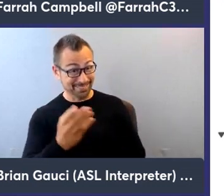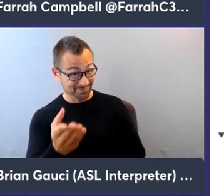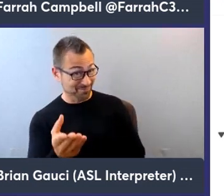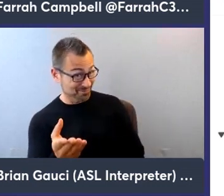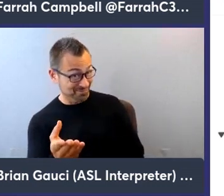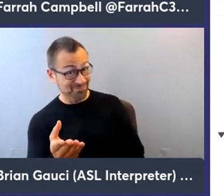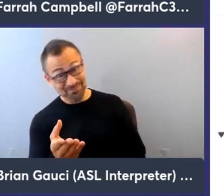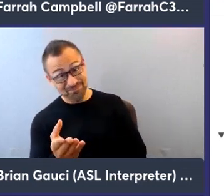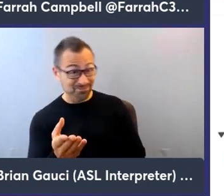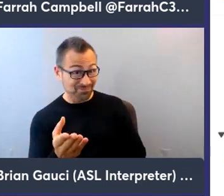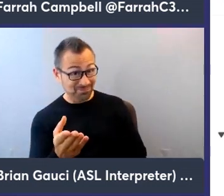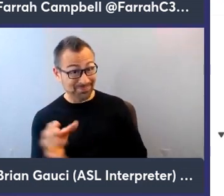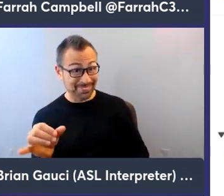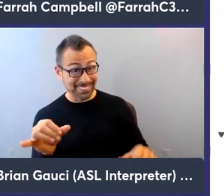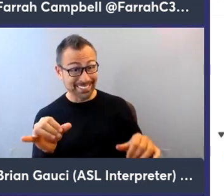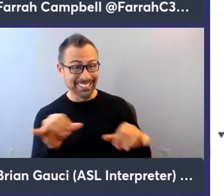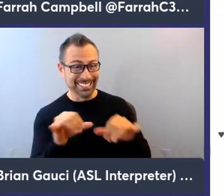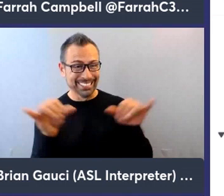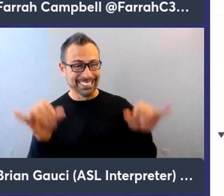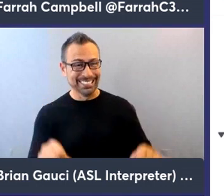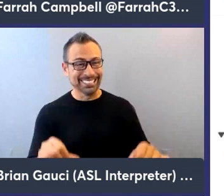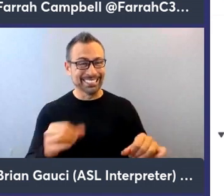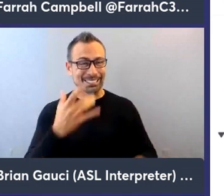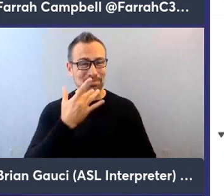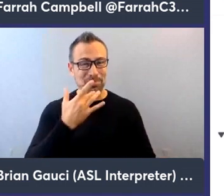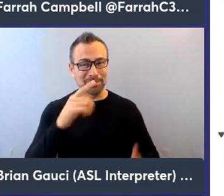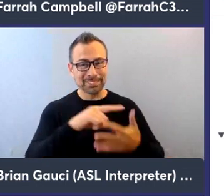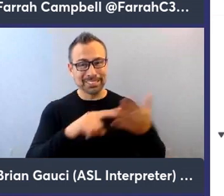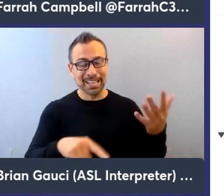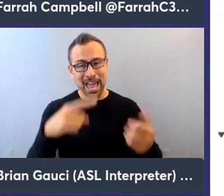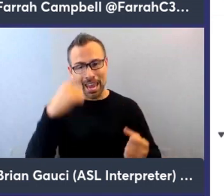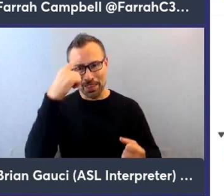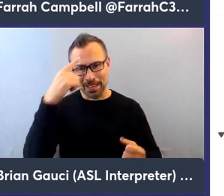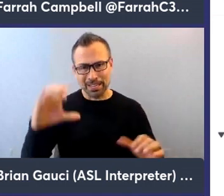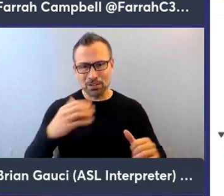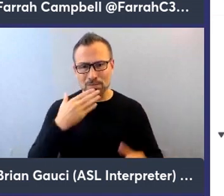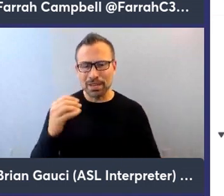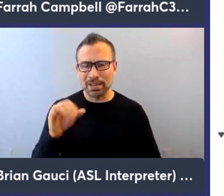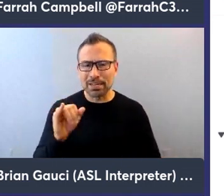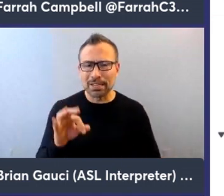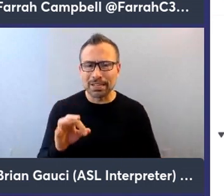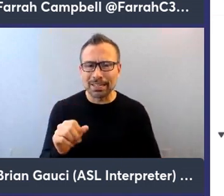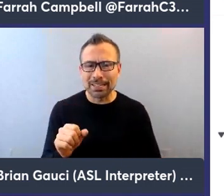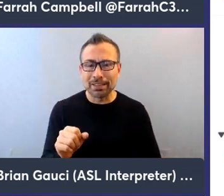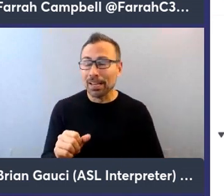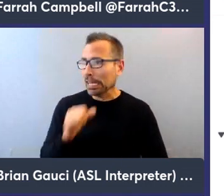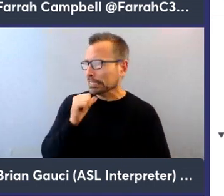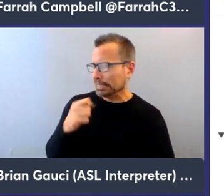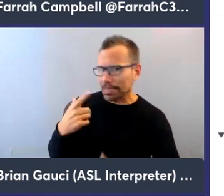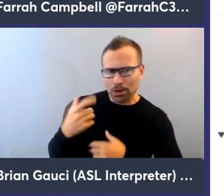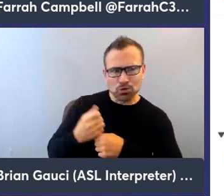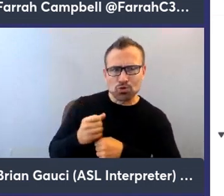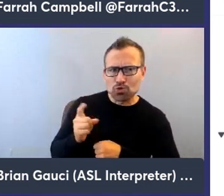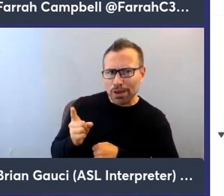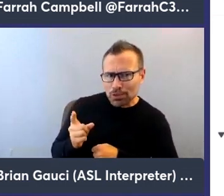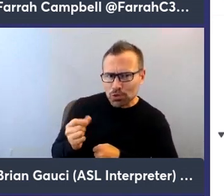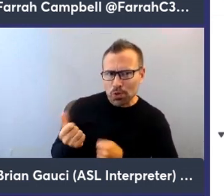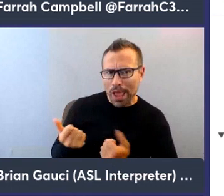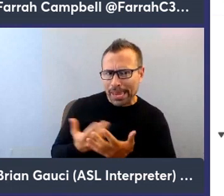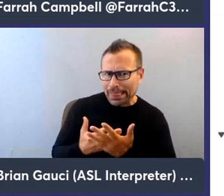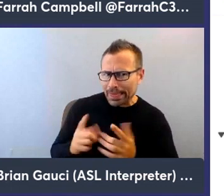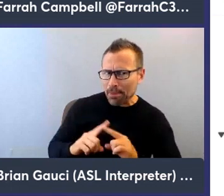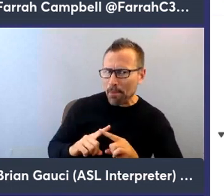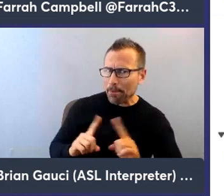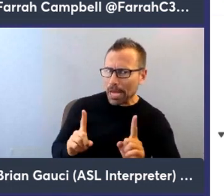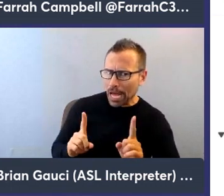the system preferences, right? And actually here, I think I can do you one better. If we go not that here, I don't trust you or anything, but